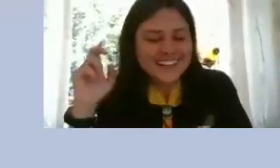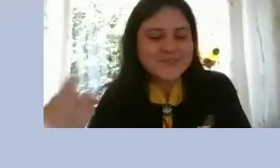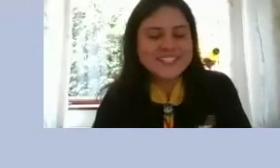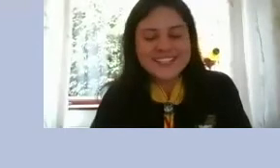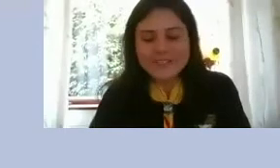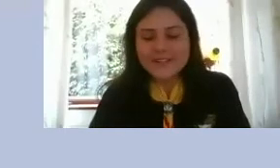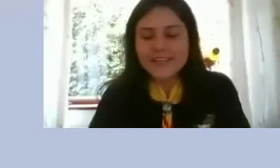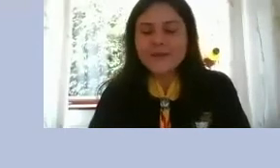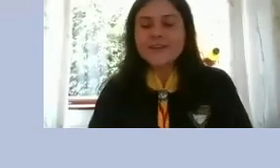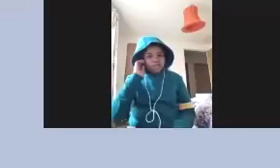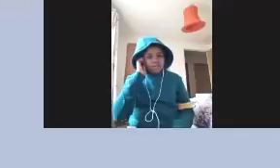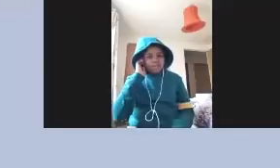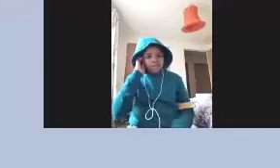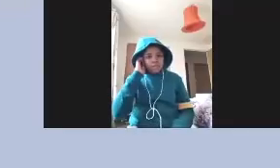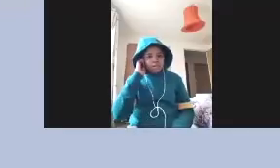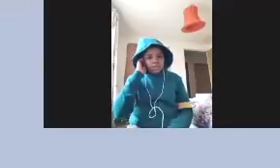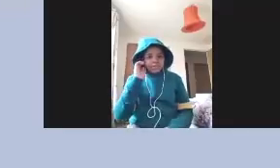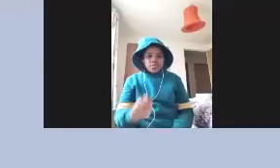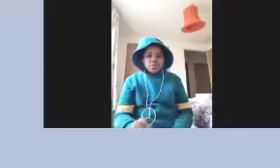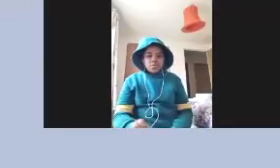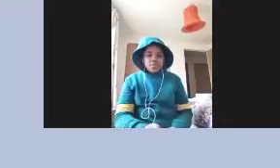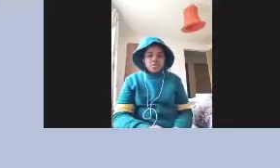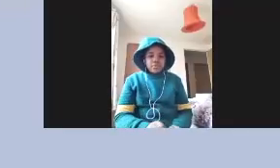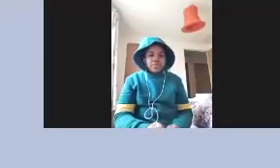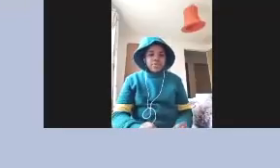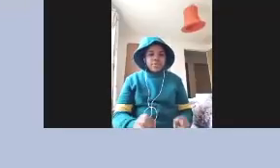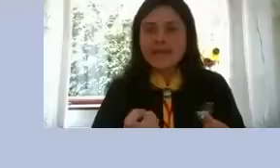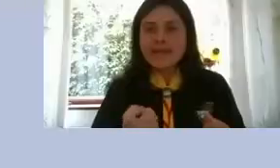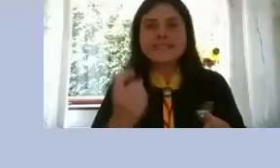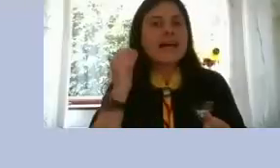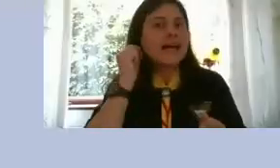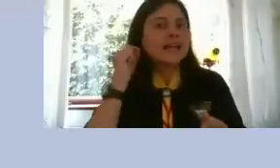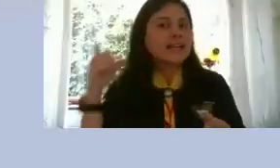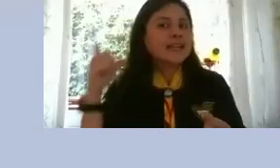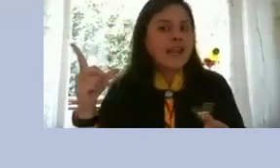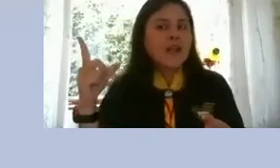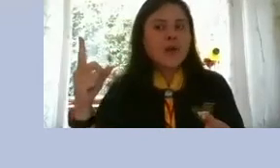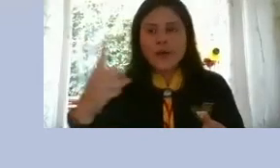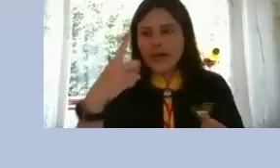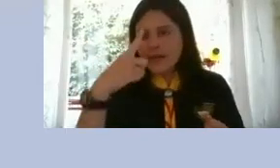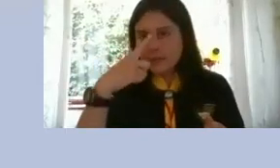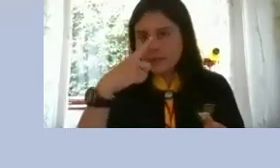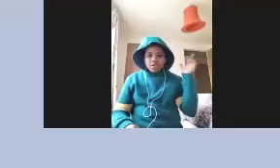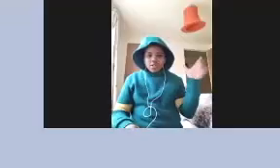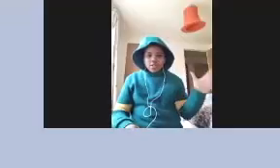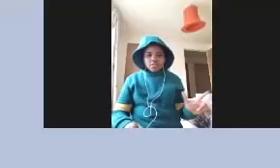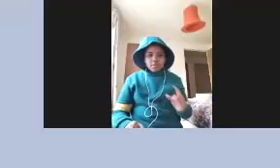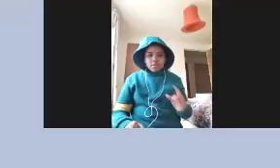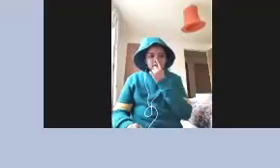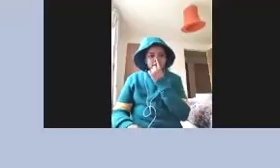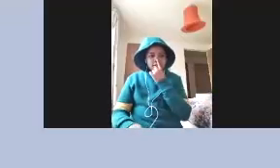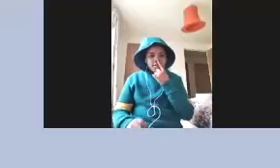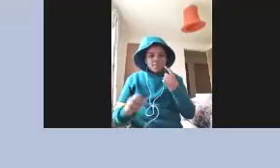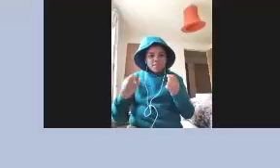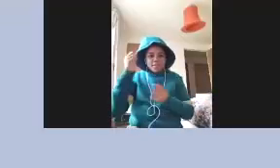Don't hear too much of the words. Okay, so let's start together. Red and yellow and pink